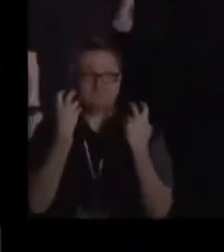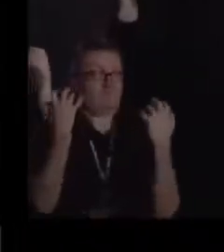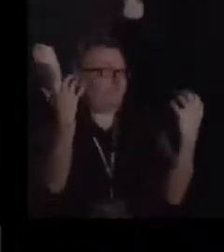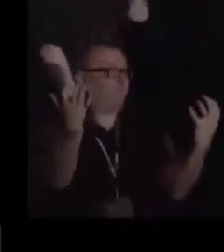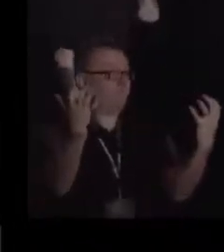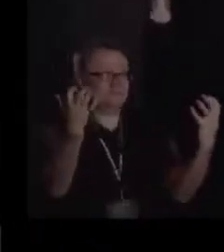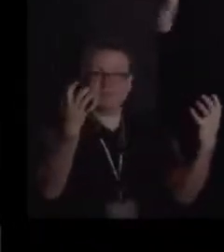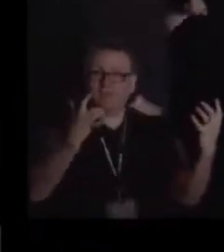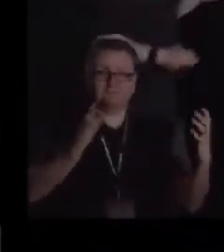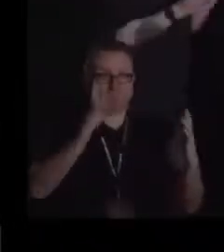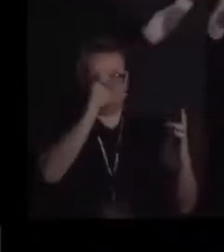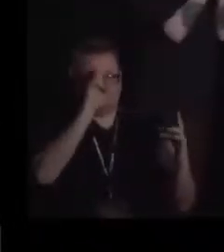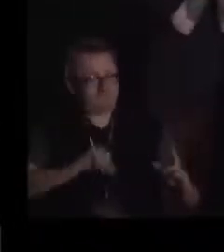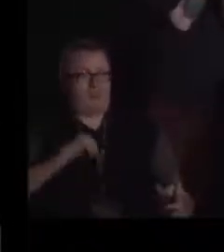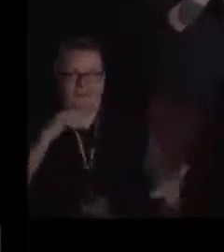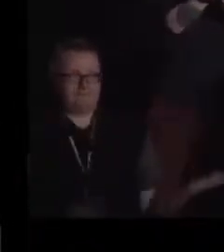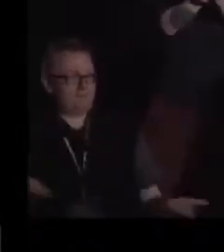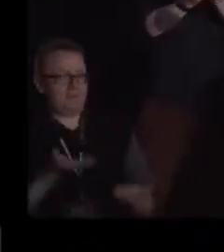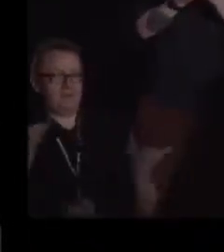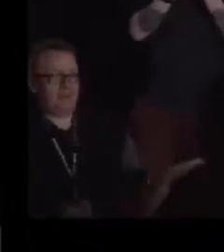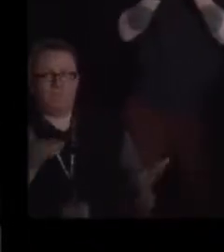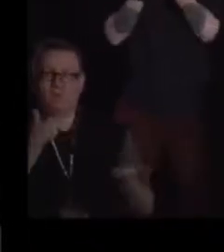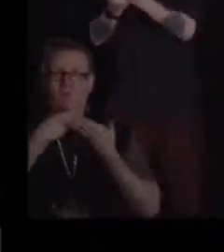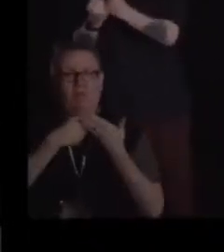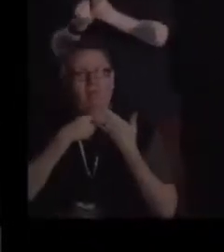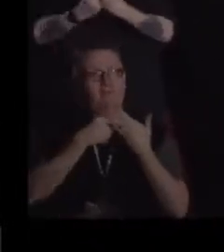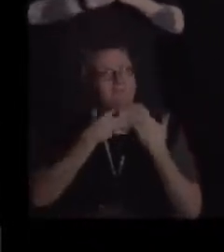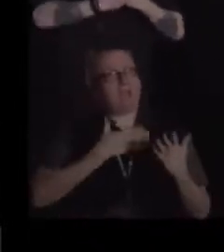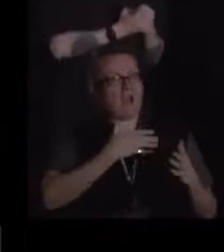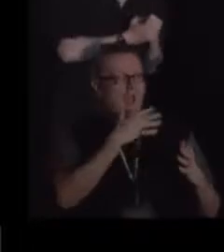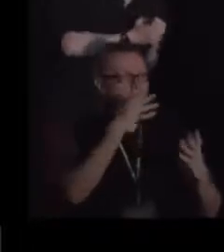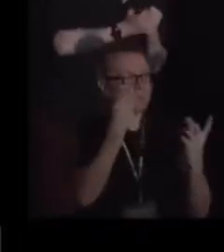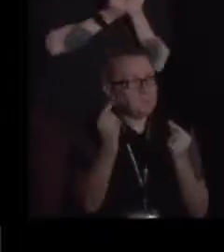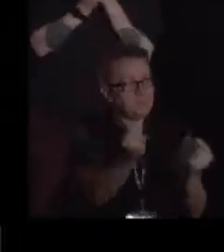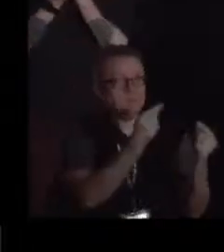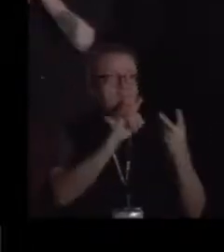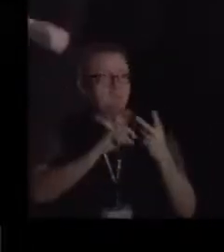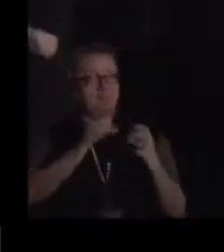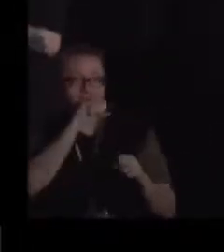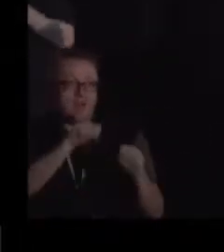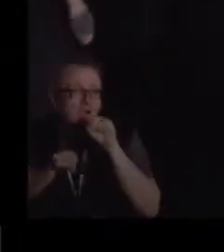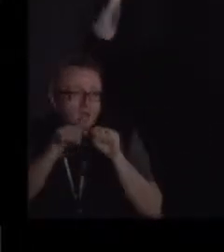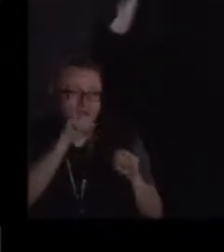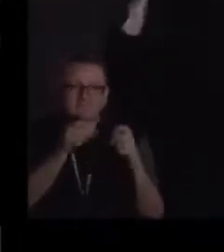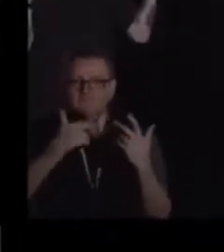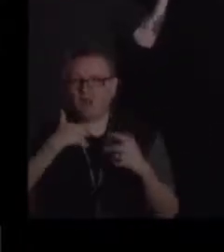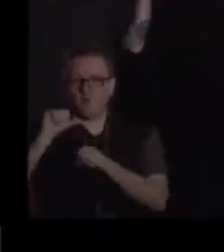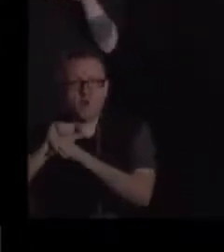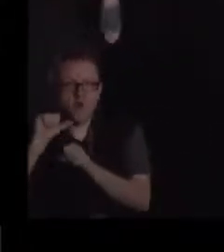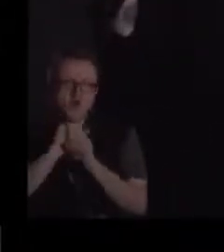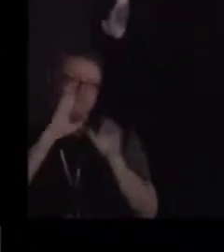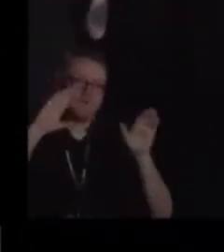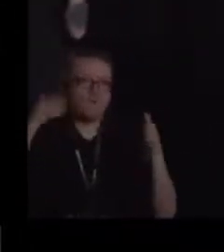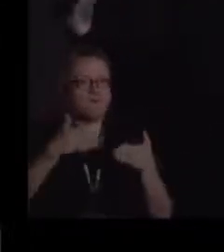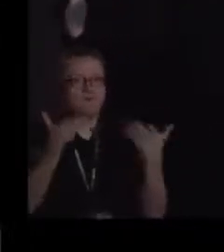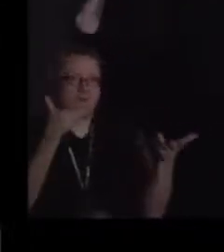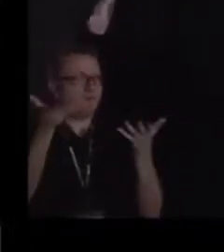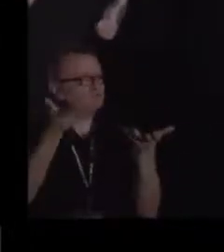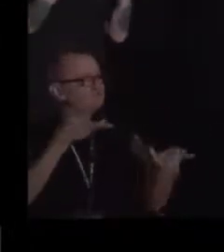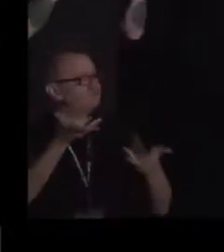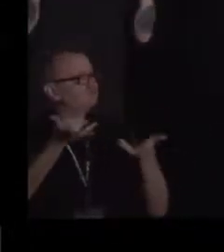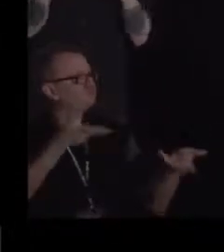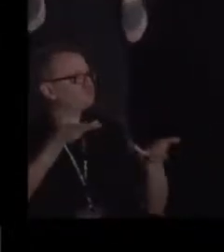massive, massive honour to be here. So I just want to talk to you about stuff I do, stuff I love, the way I work, and just hopefully, you